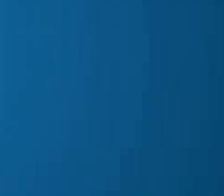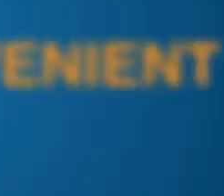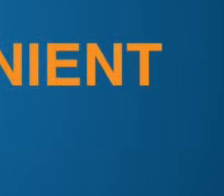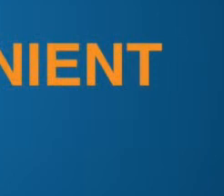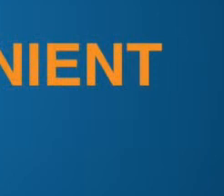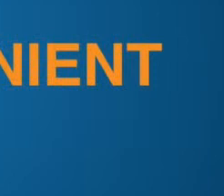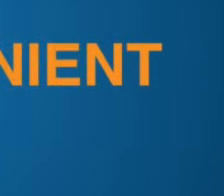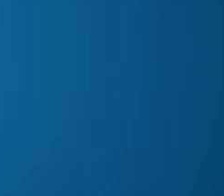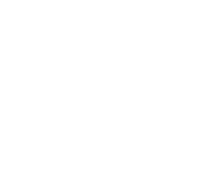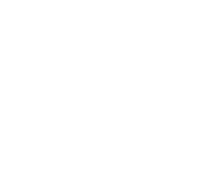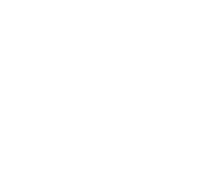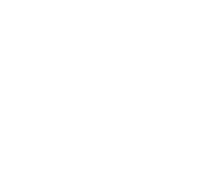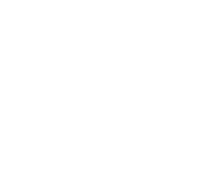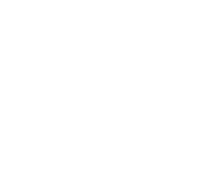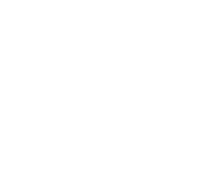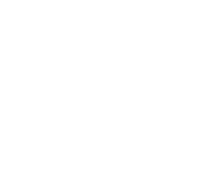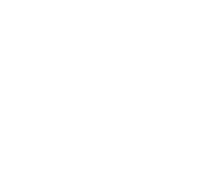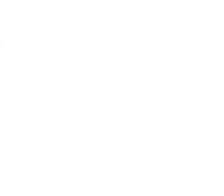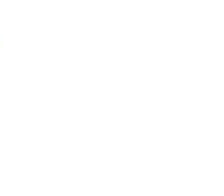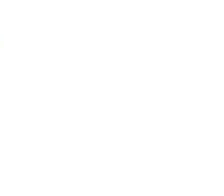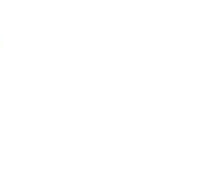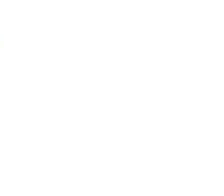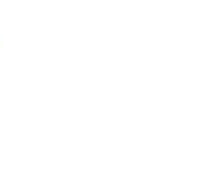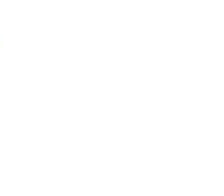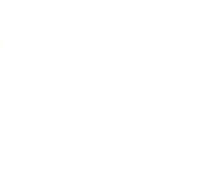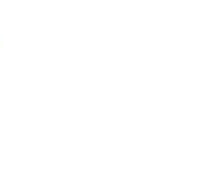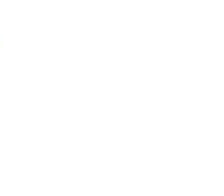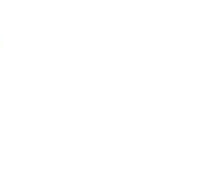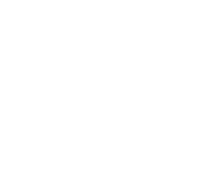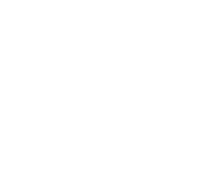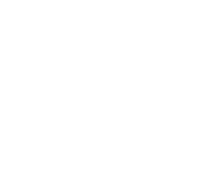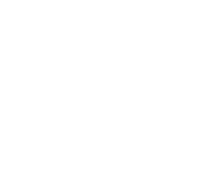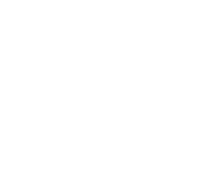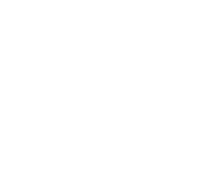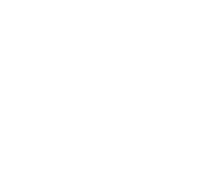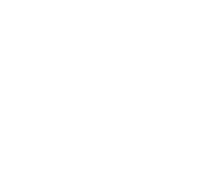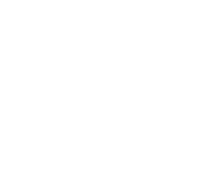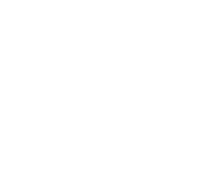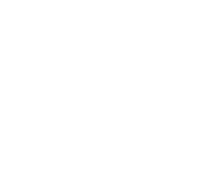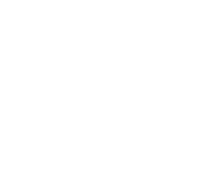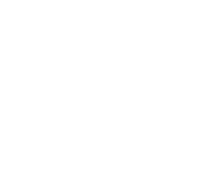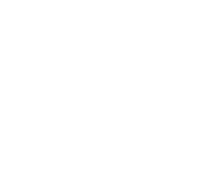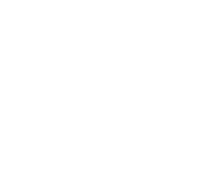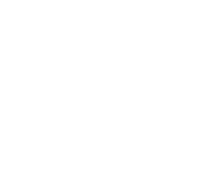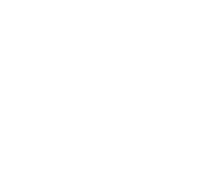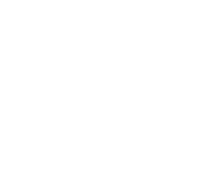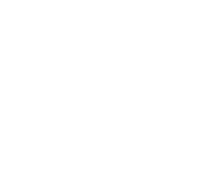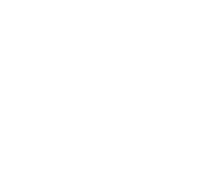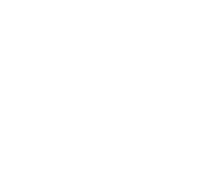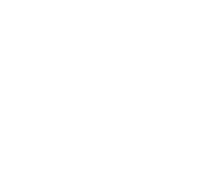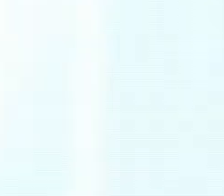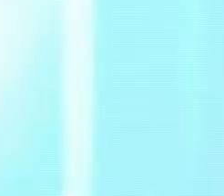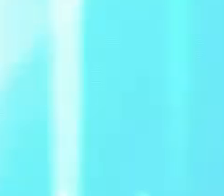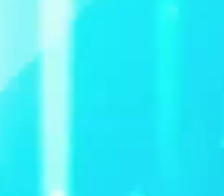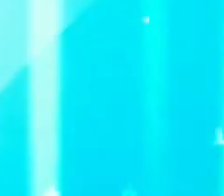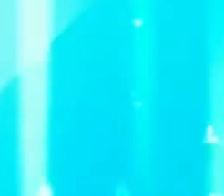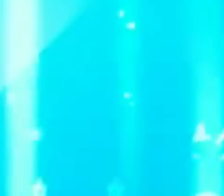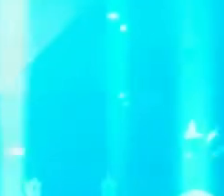safe, and convenient. For more info, call customer care on 133. QMoney, Sunu Calpe. Terms and conditions